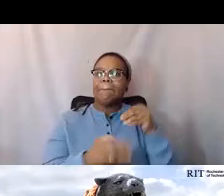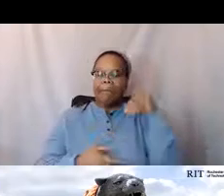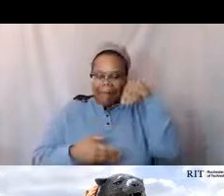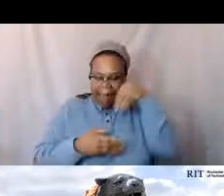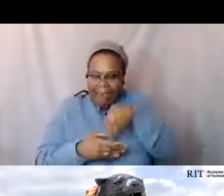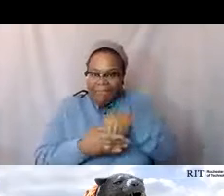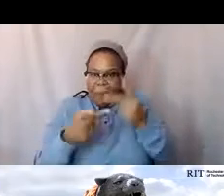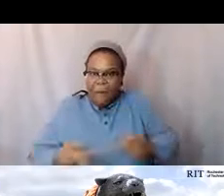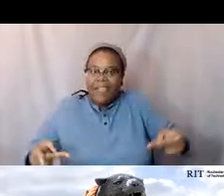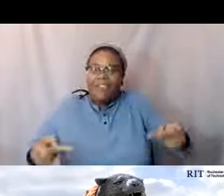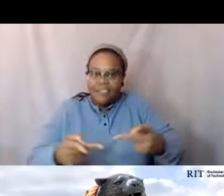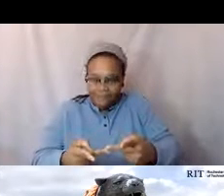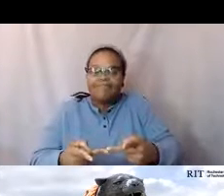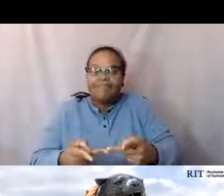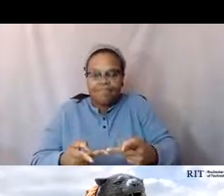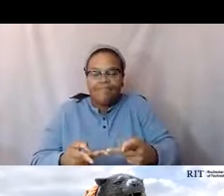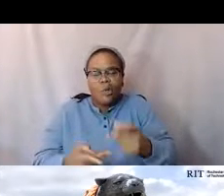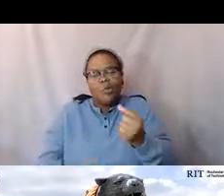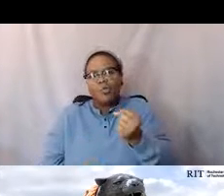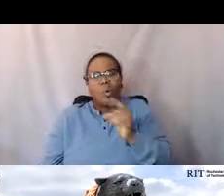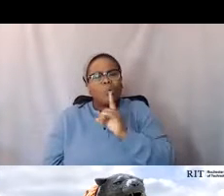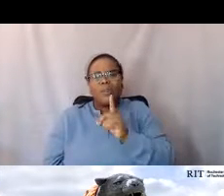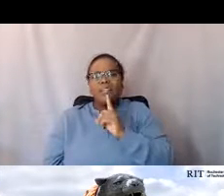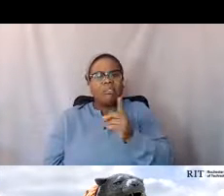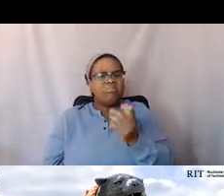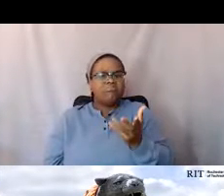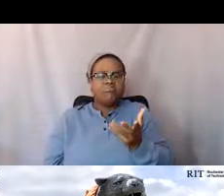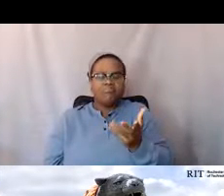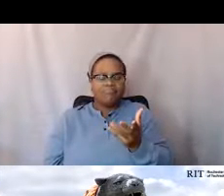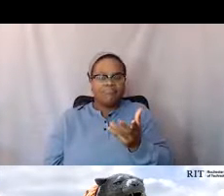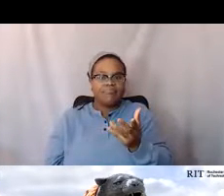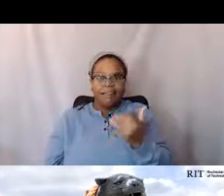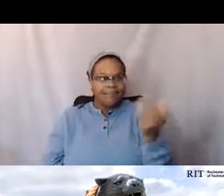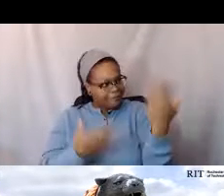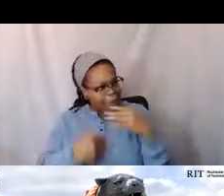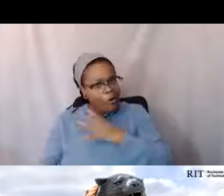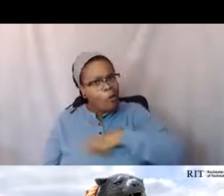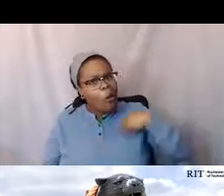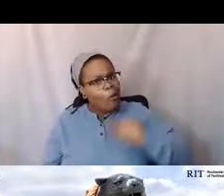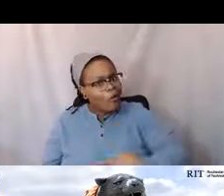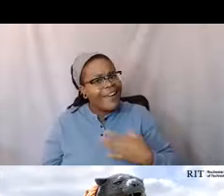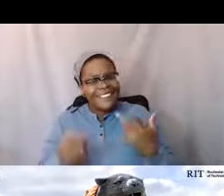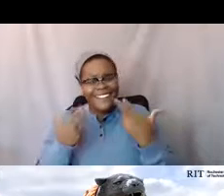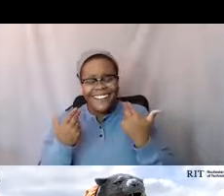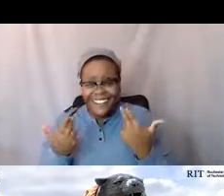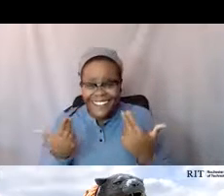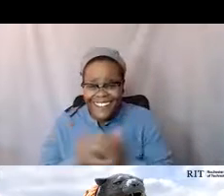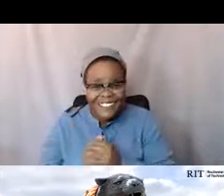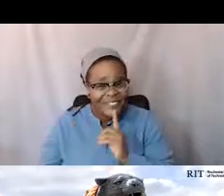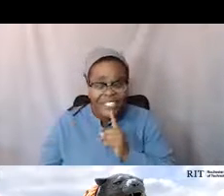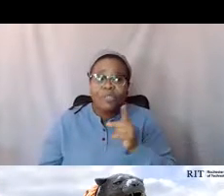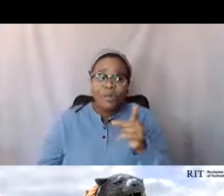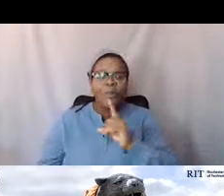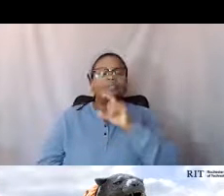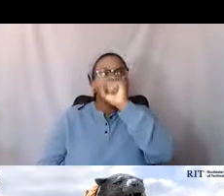somewhere. And so really, come to Croatia. You will really love